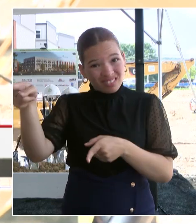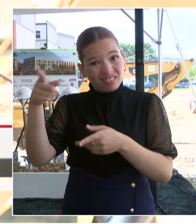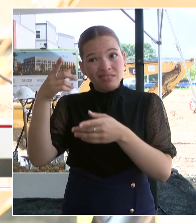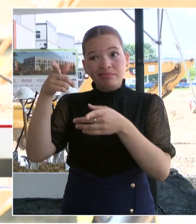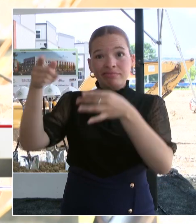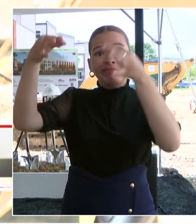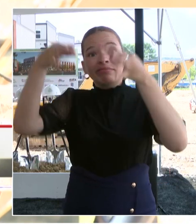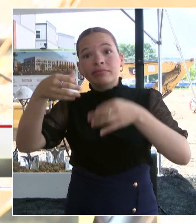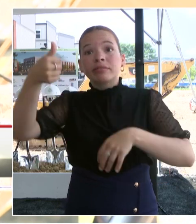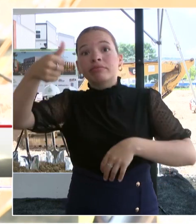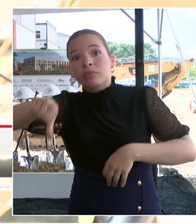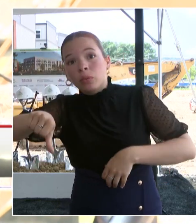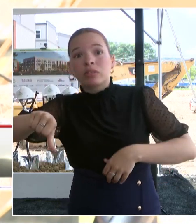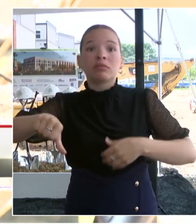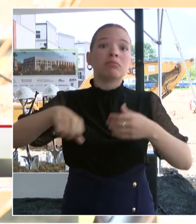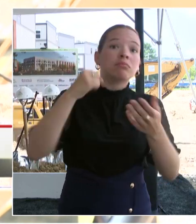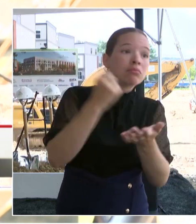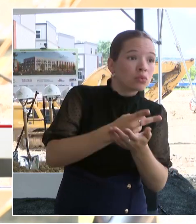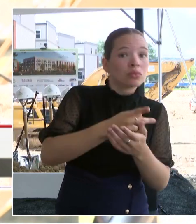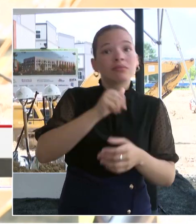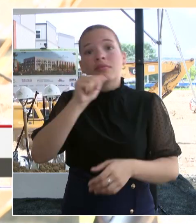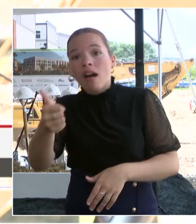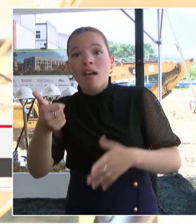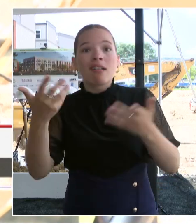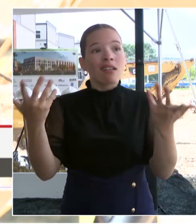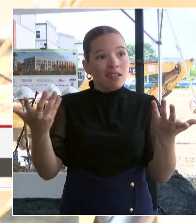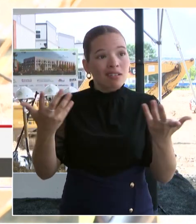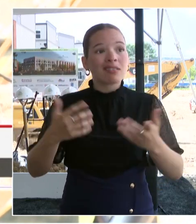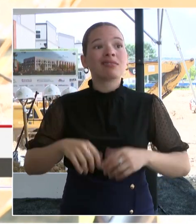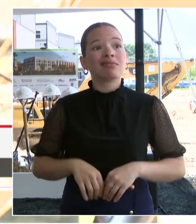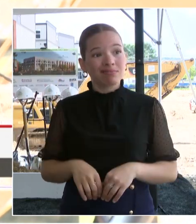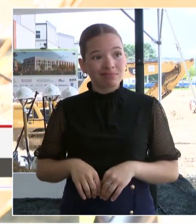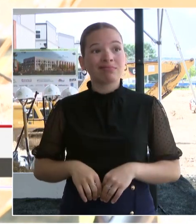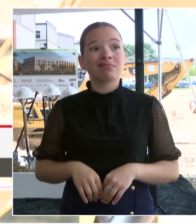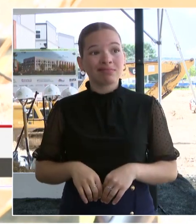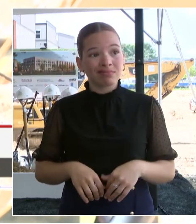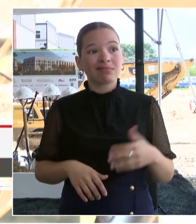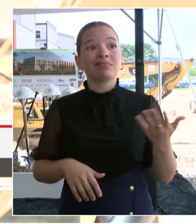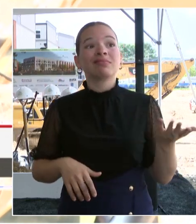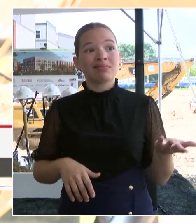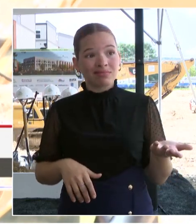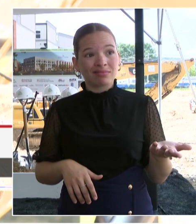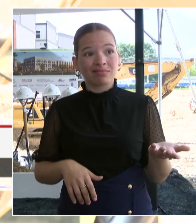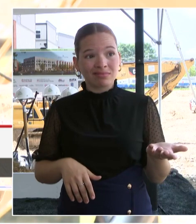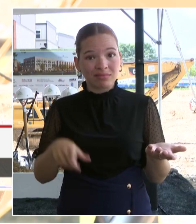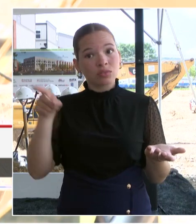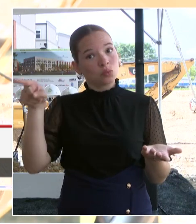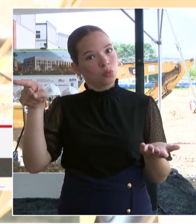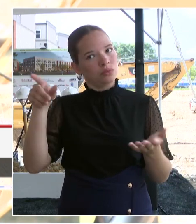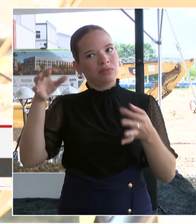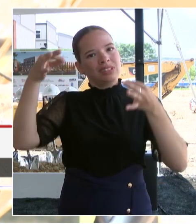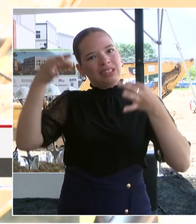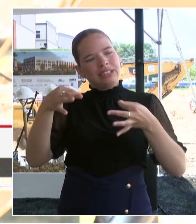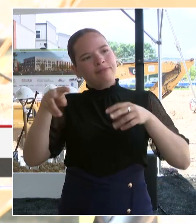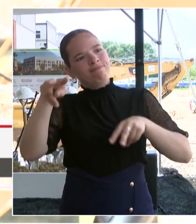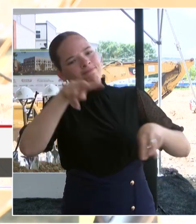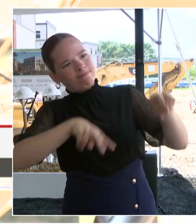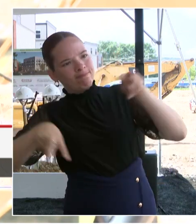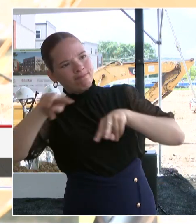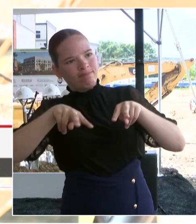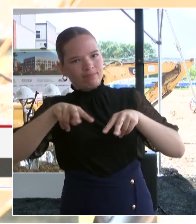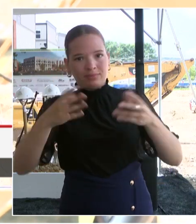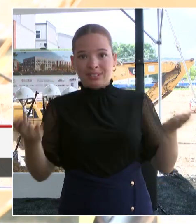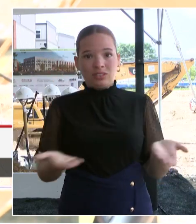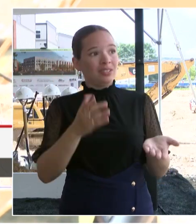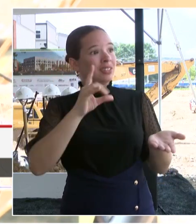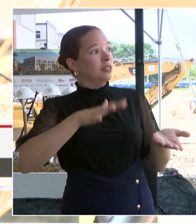passed by the city council. She oversees the district services, public